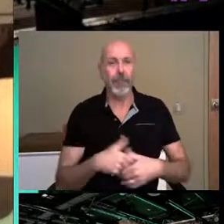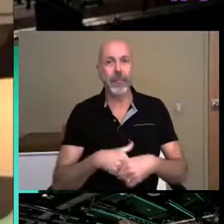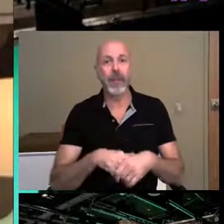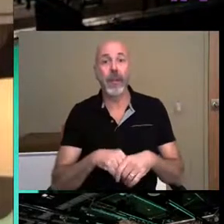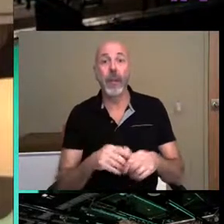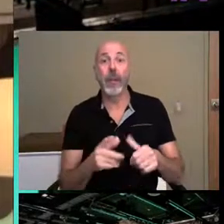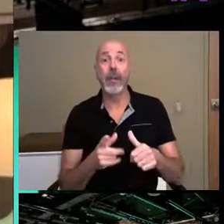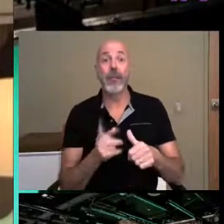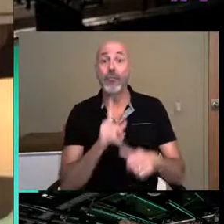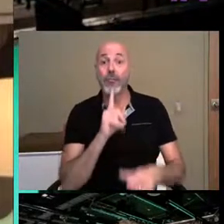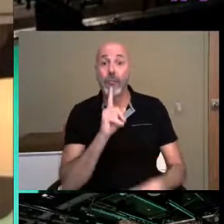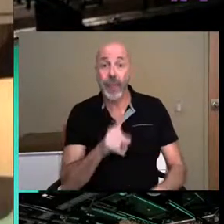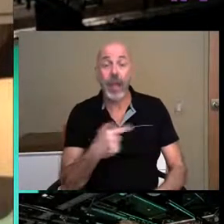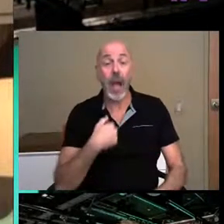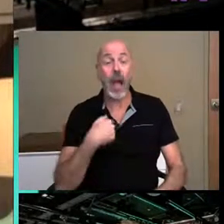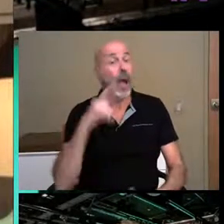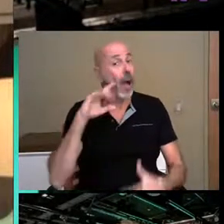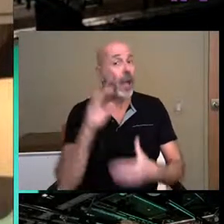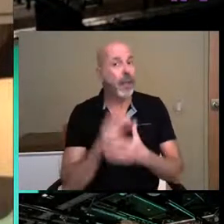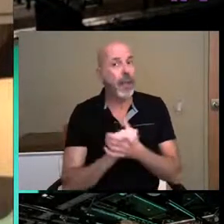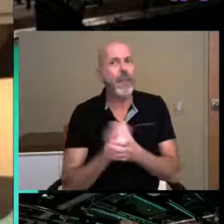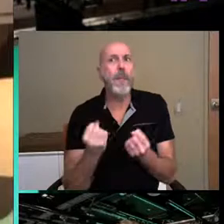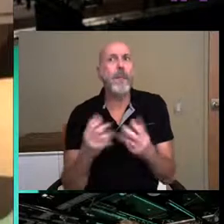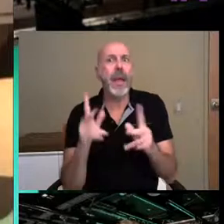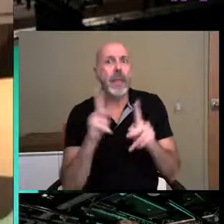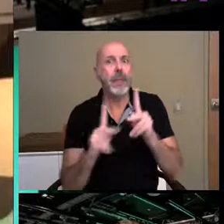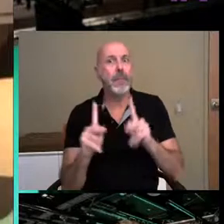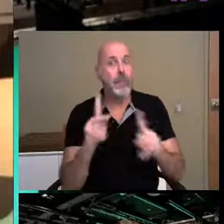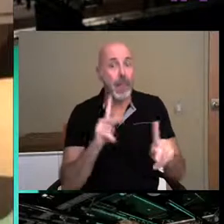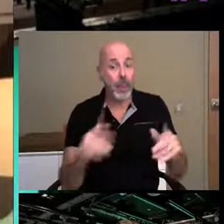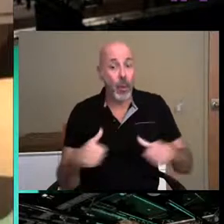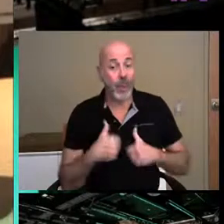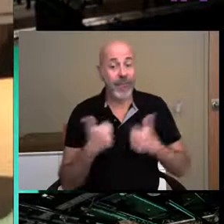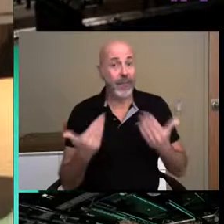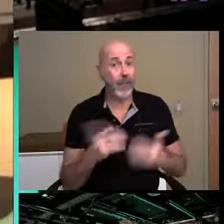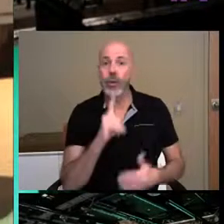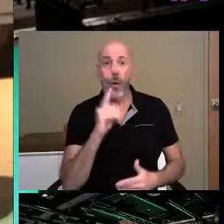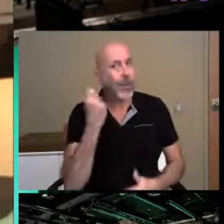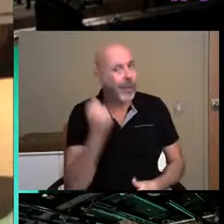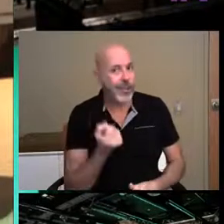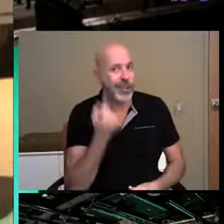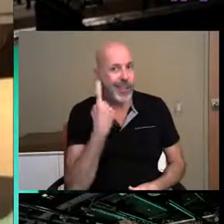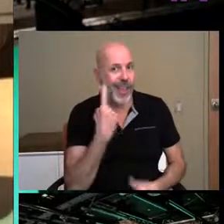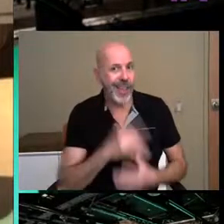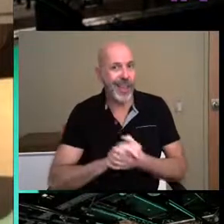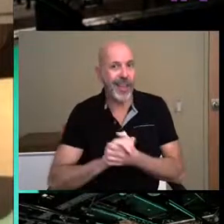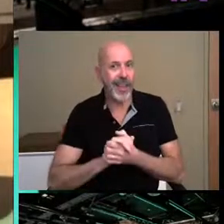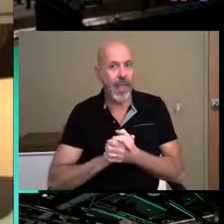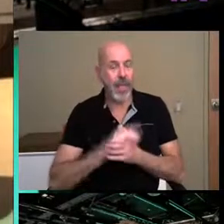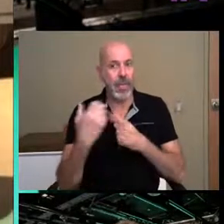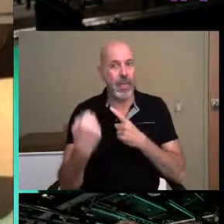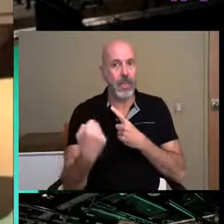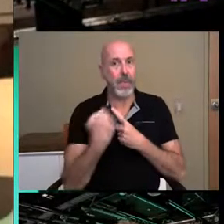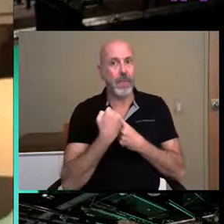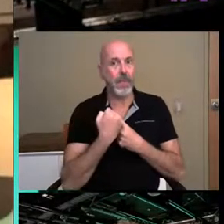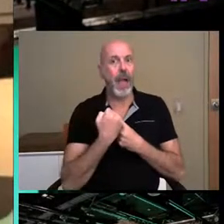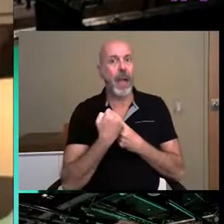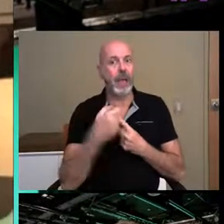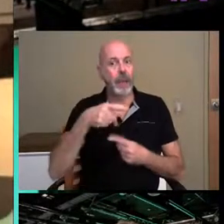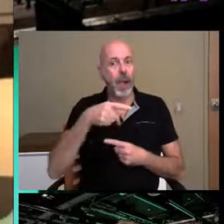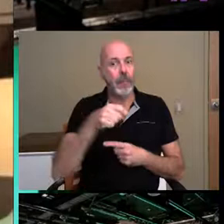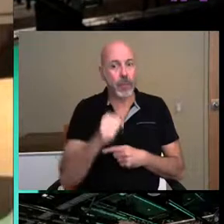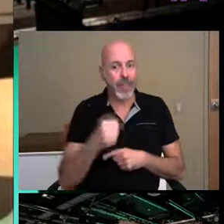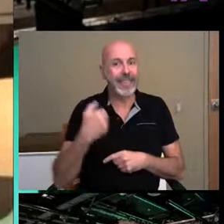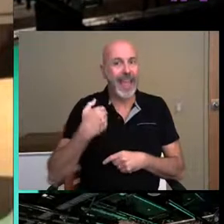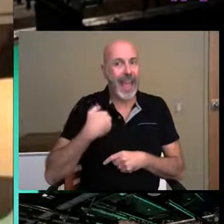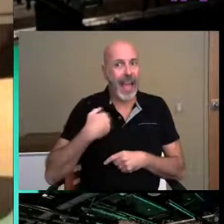truly believe that a lot of Palm Springs residents don't truly understand the impact that Palm Springs has on